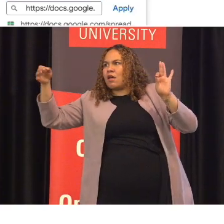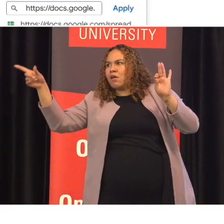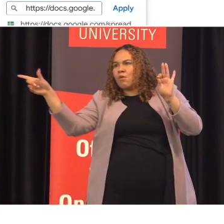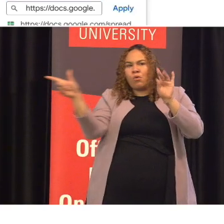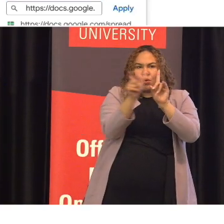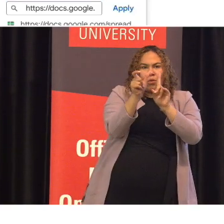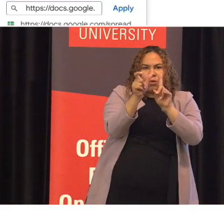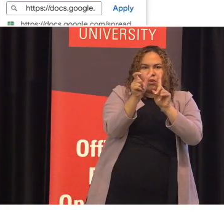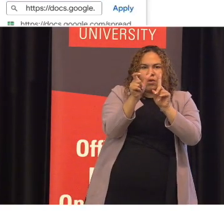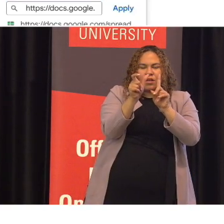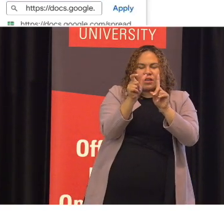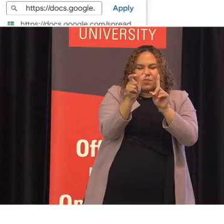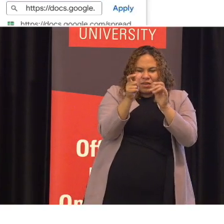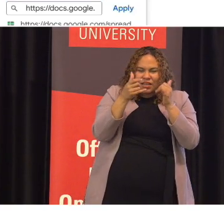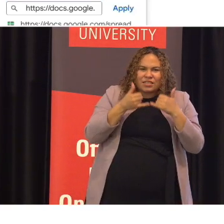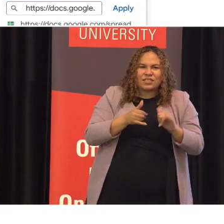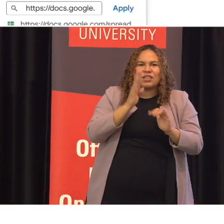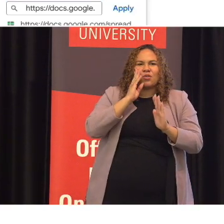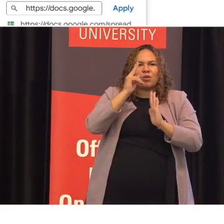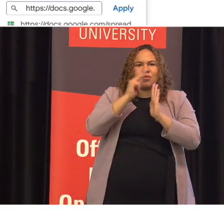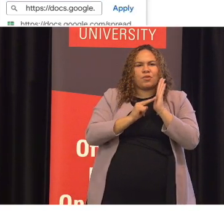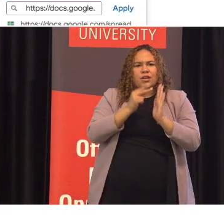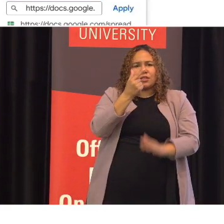still going to read